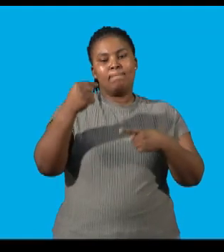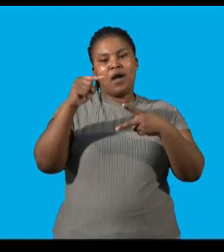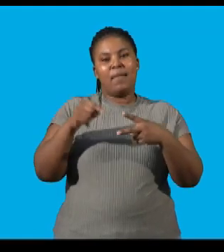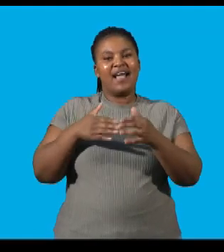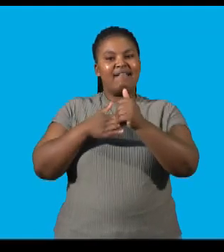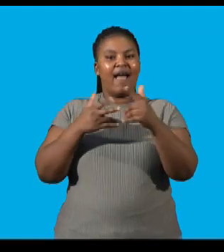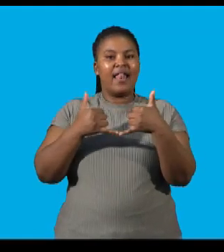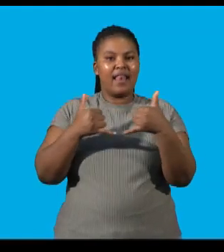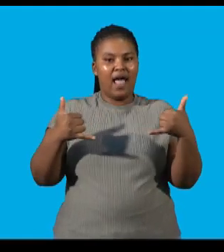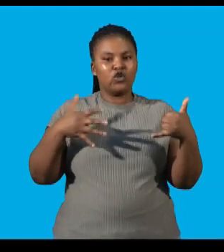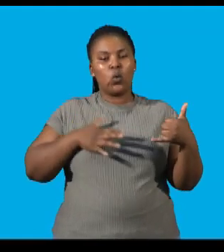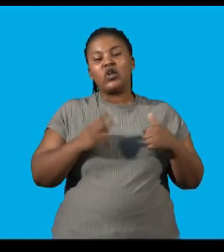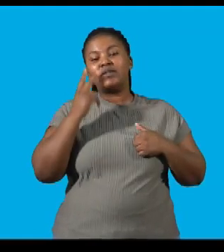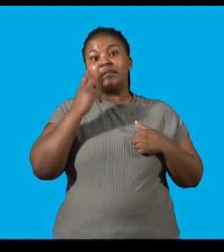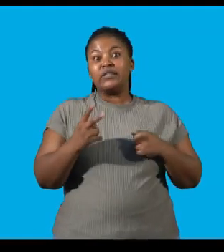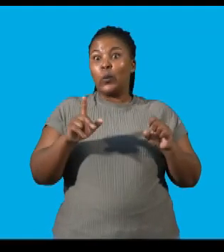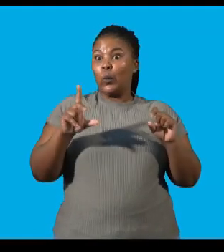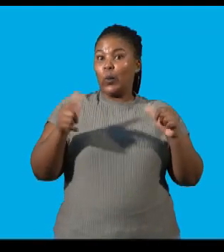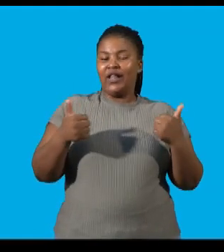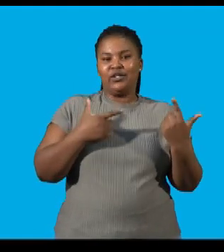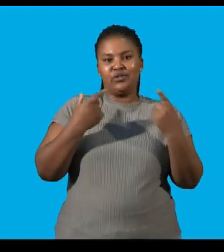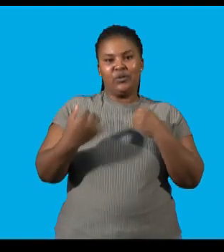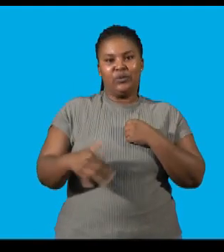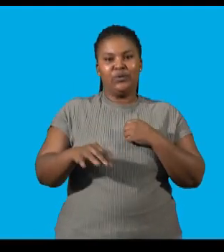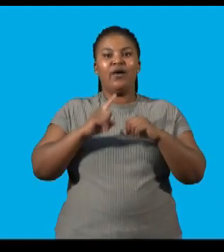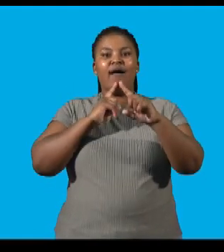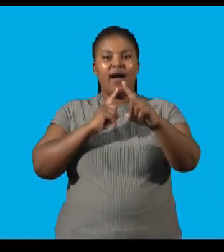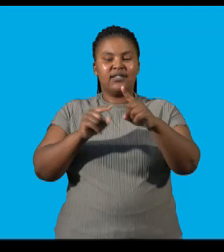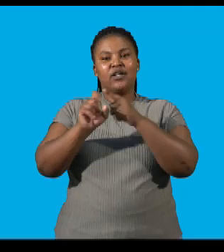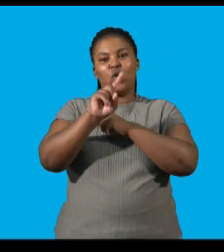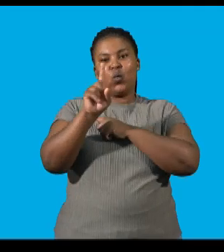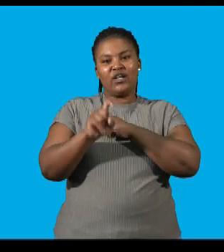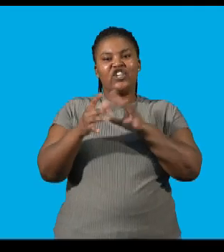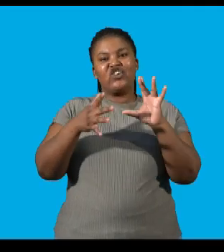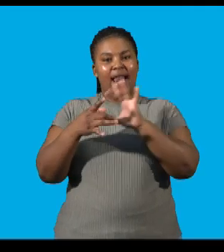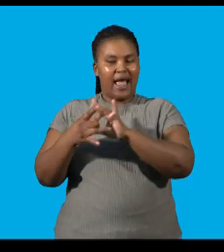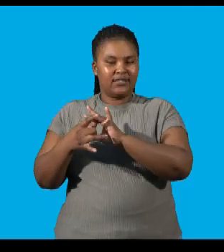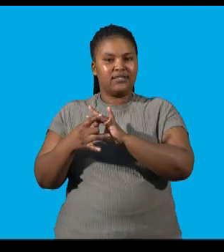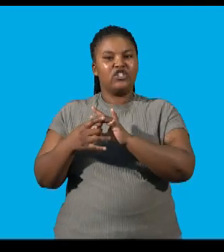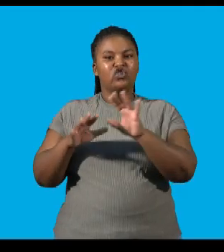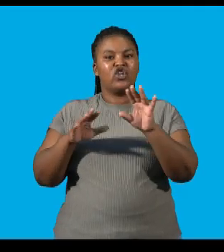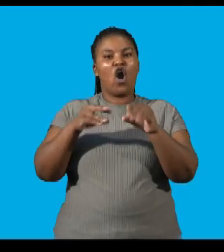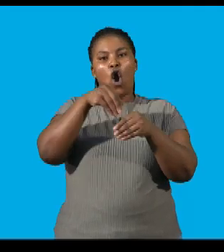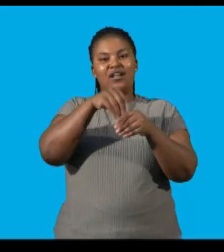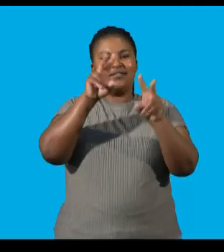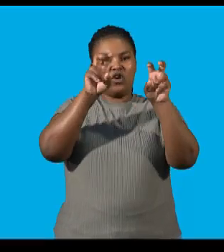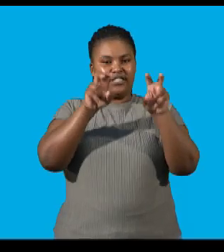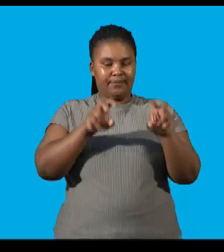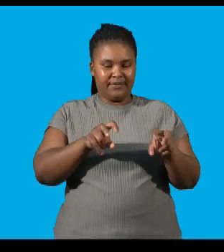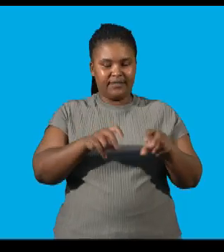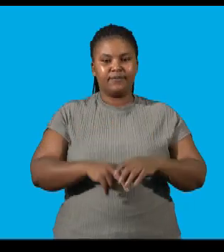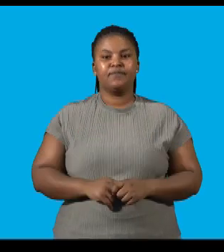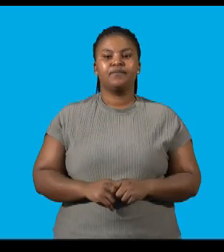using the marking guidelines to see how well you have been doing in answering the questions related to the